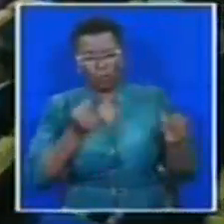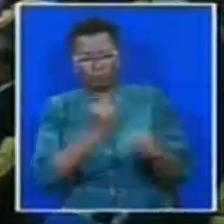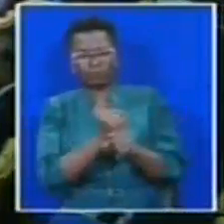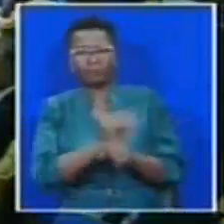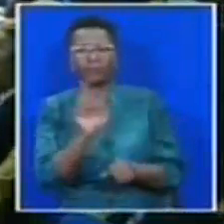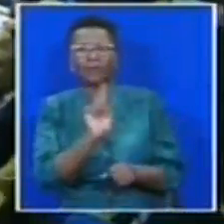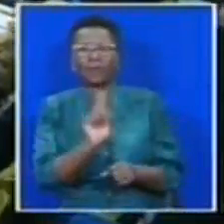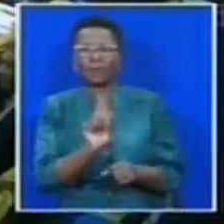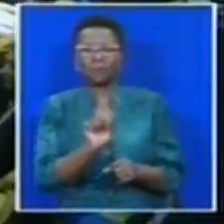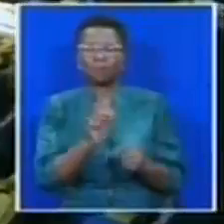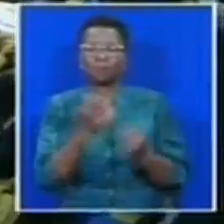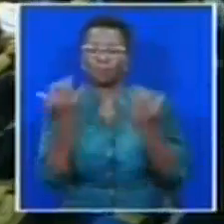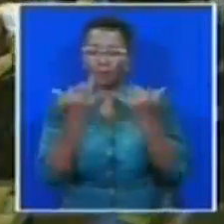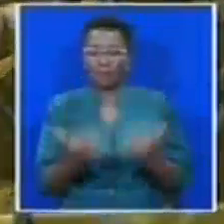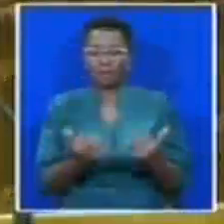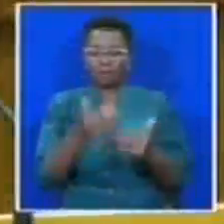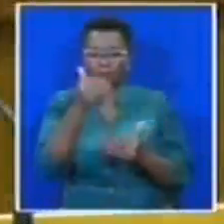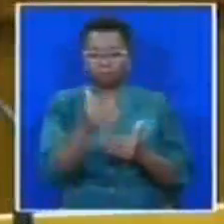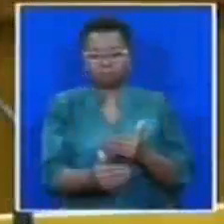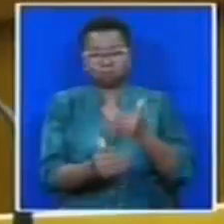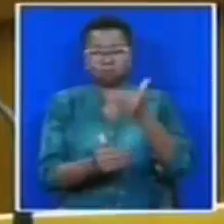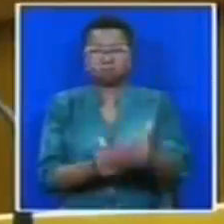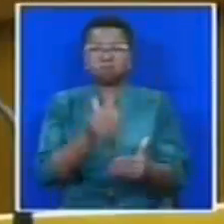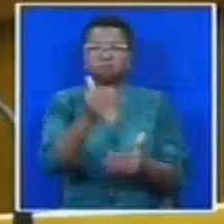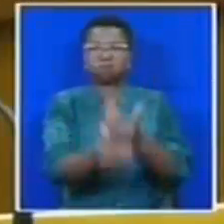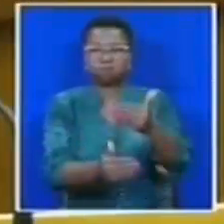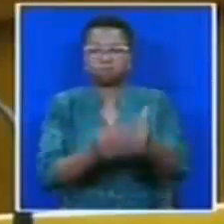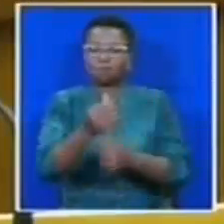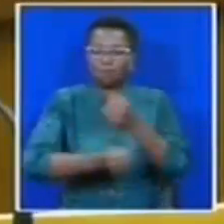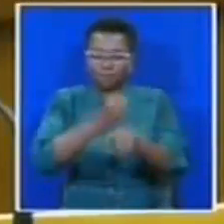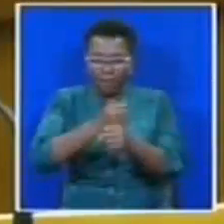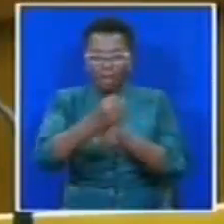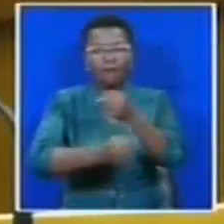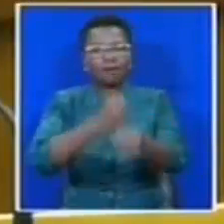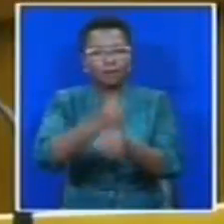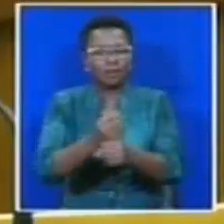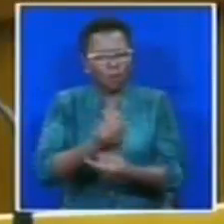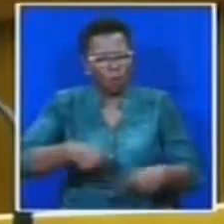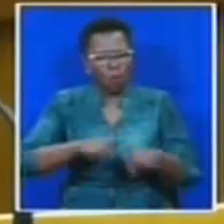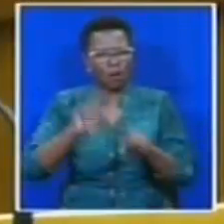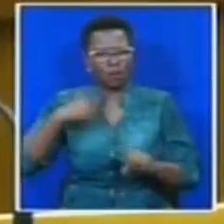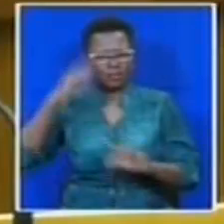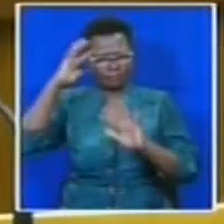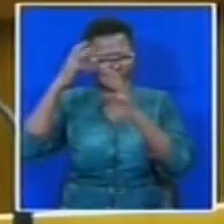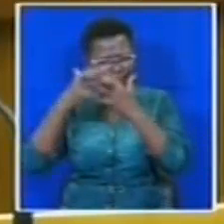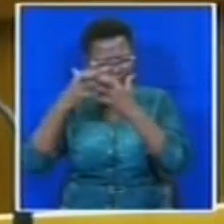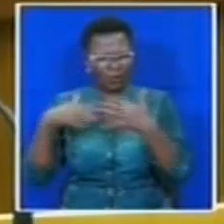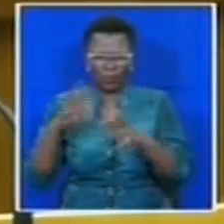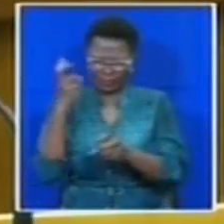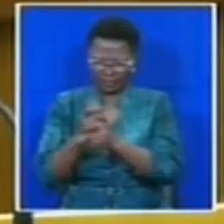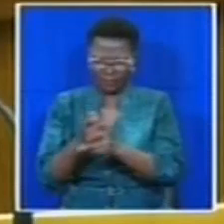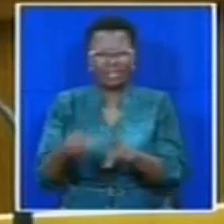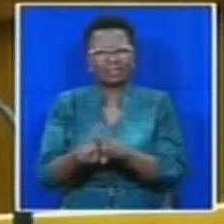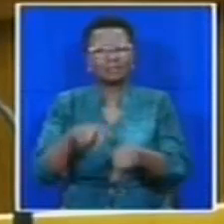The budget process every year is a reminder that we face many difficult questions, but also we've made a lot of